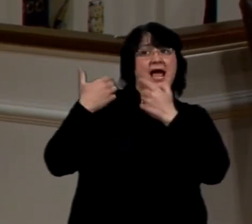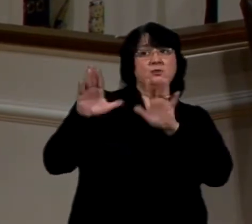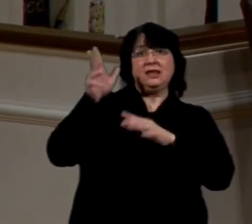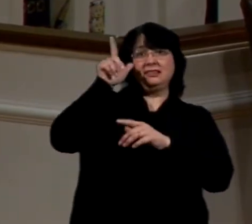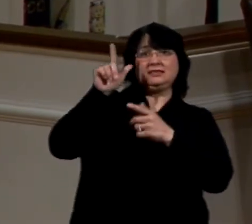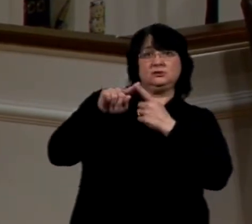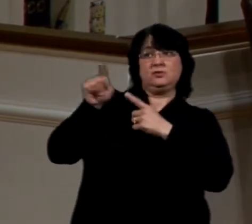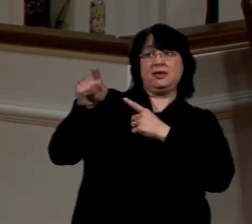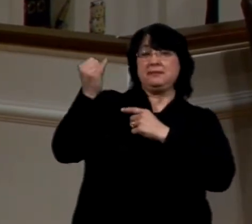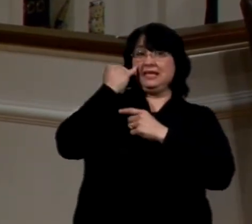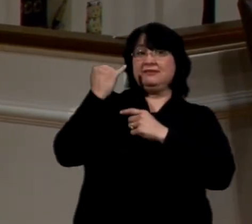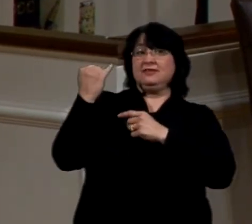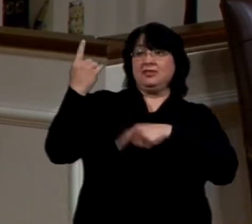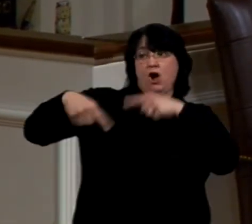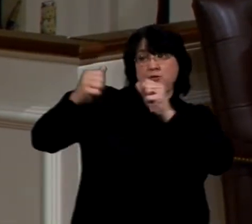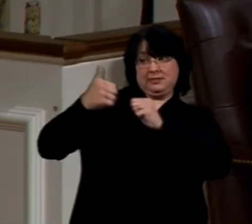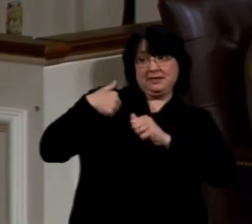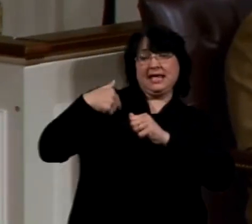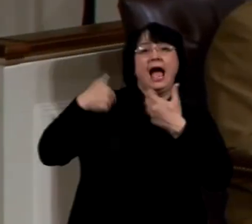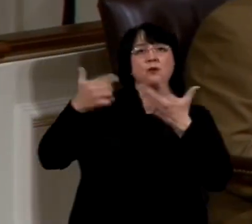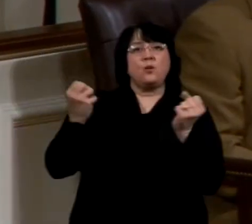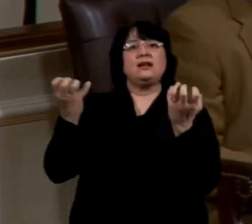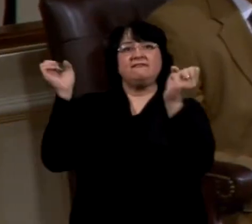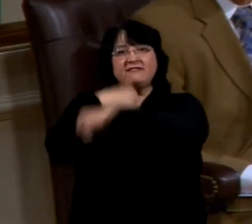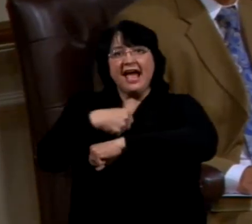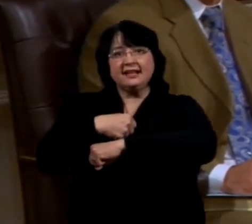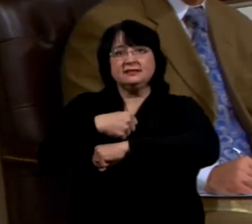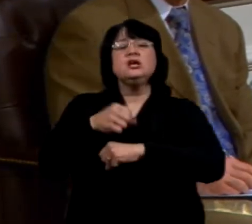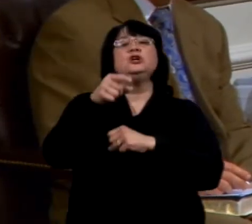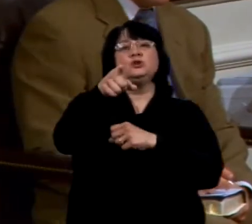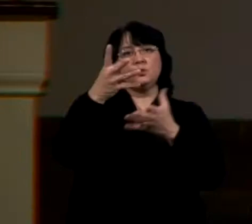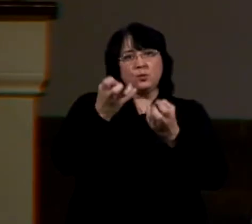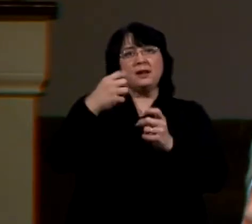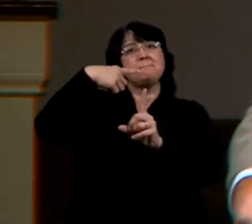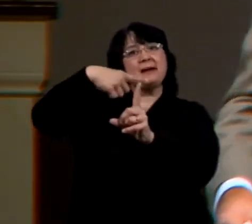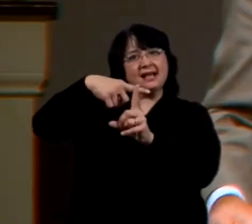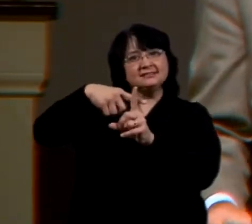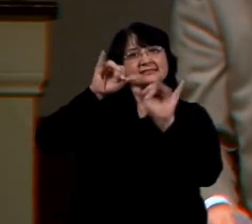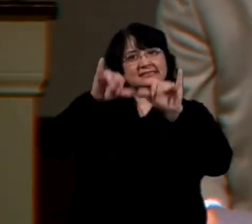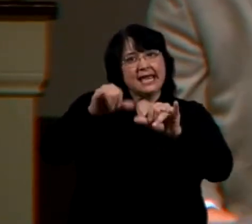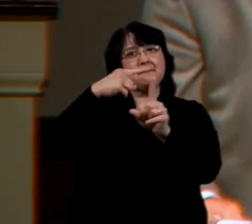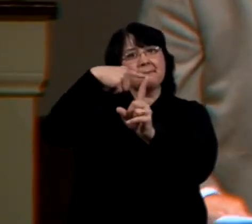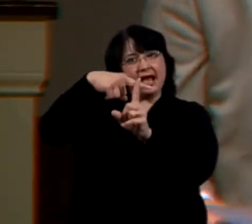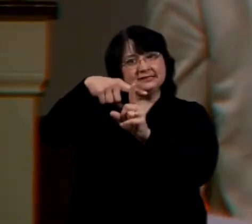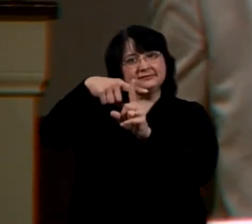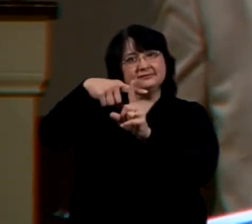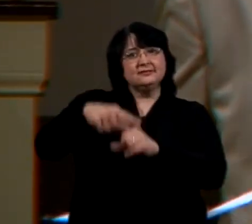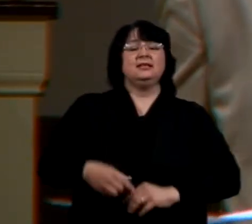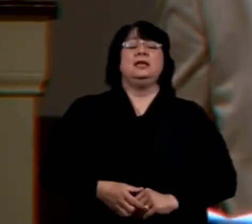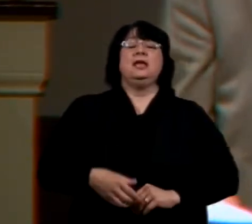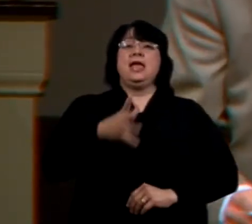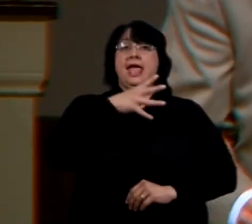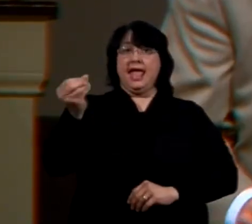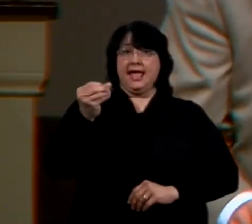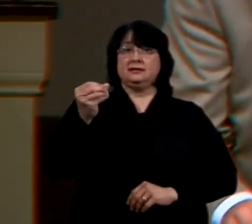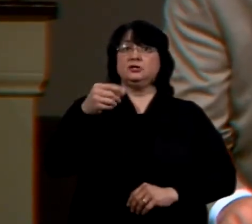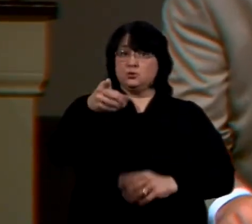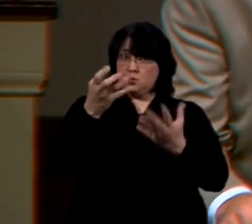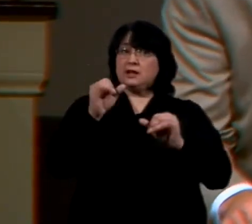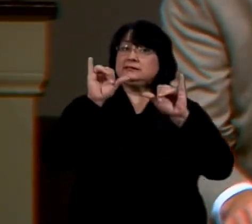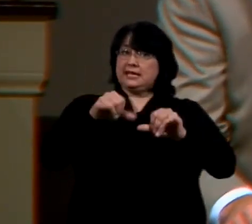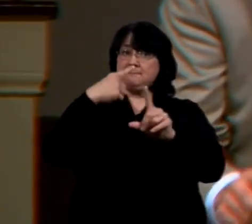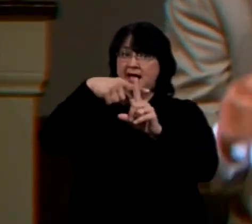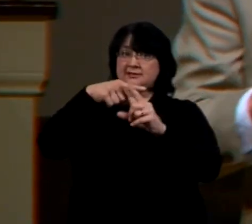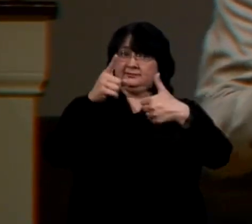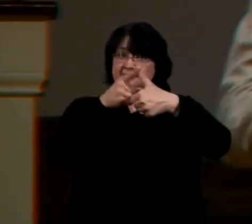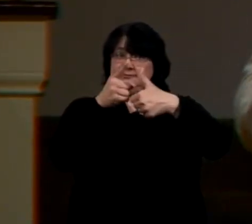them. So you want to stay positive. Amen. Not only do we want to stay positive, but listen to